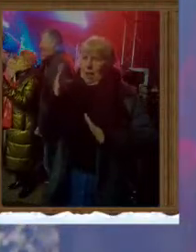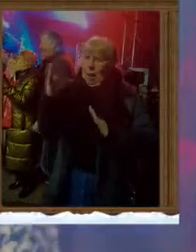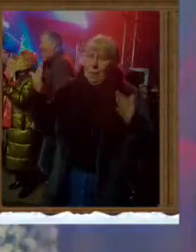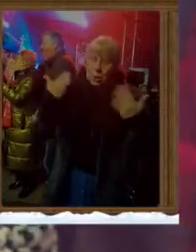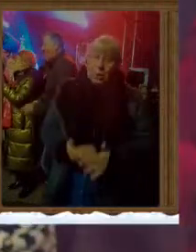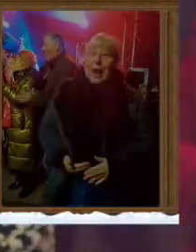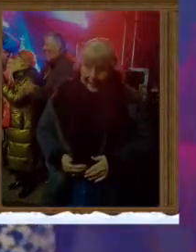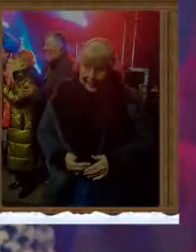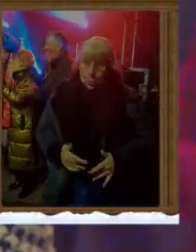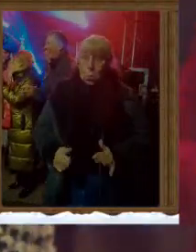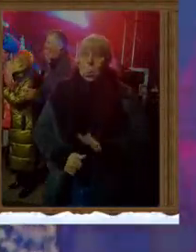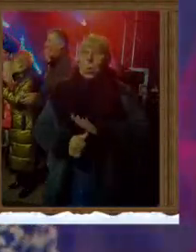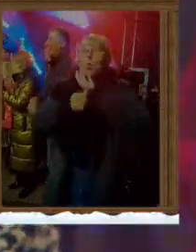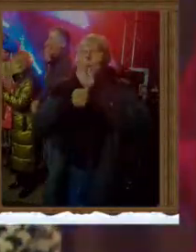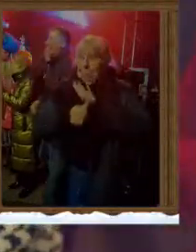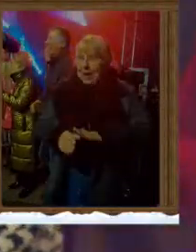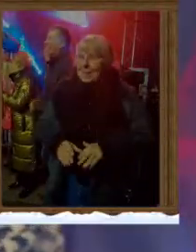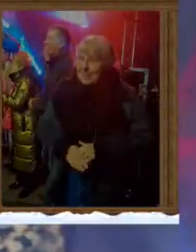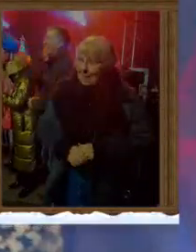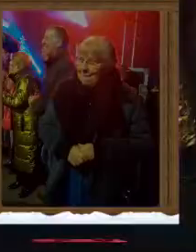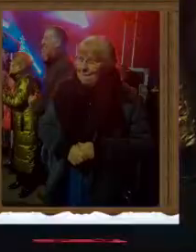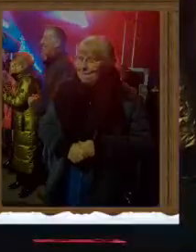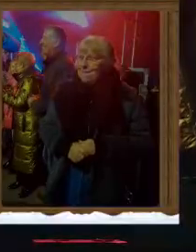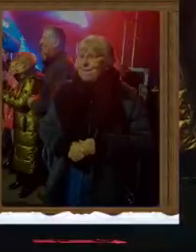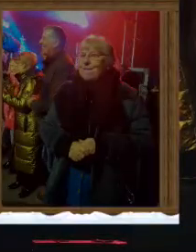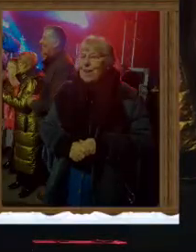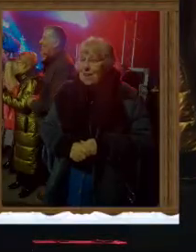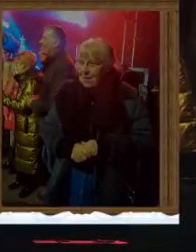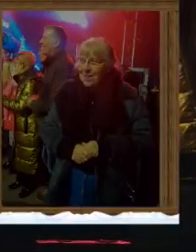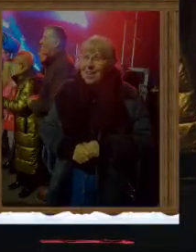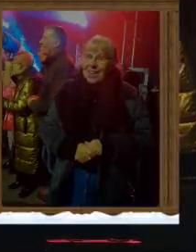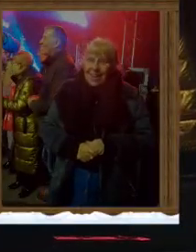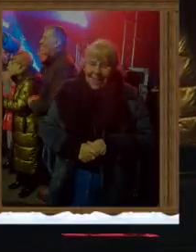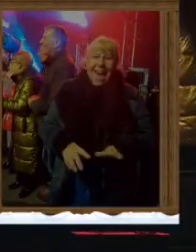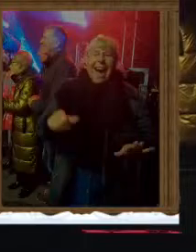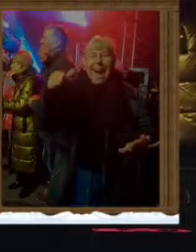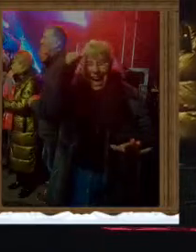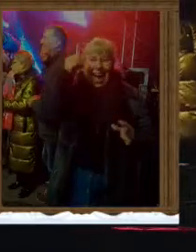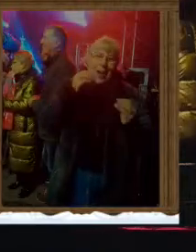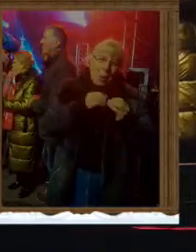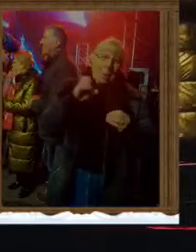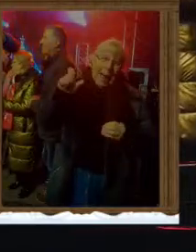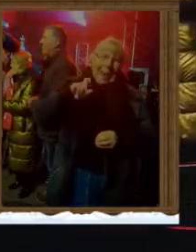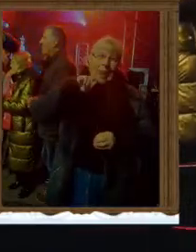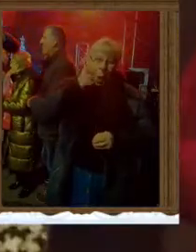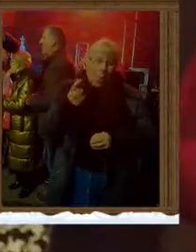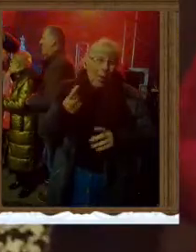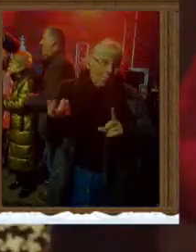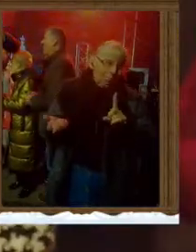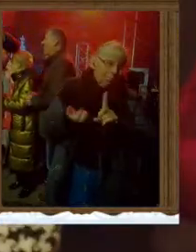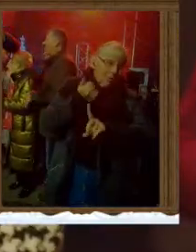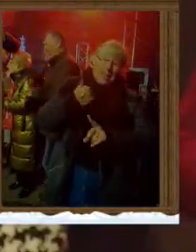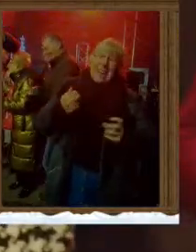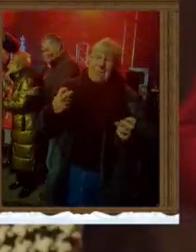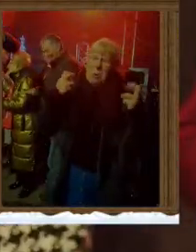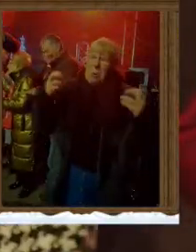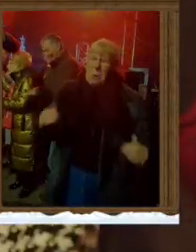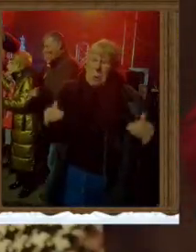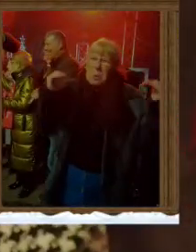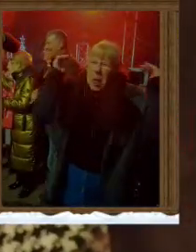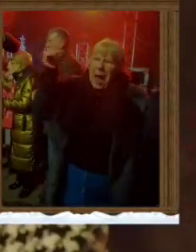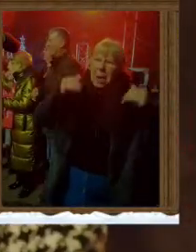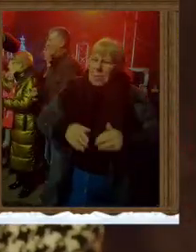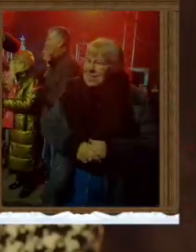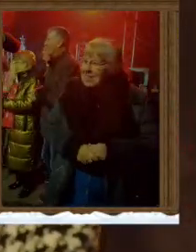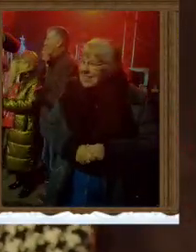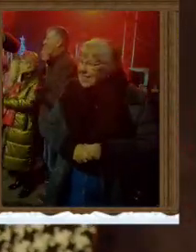very impressive. Incredible. I knew Ballyclare was going to do it. I knew they were going to be the loudest crowd. And I'll